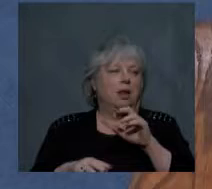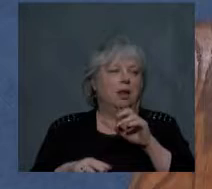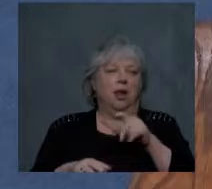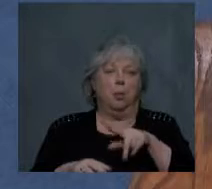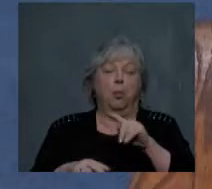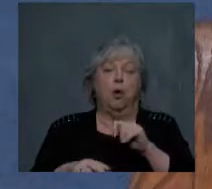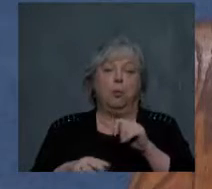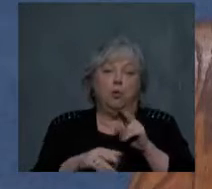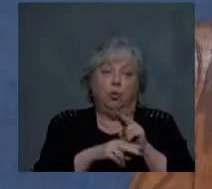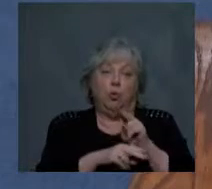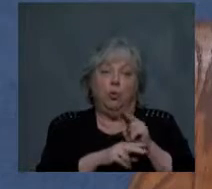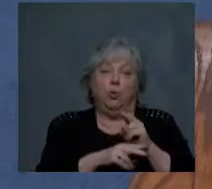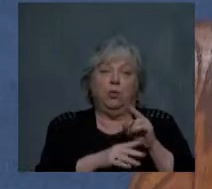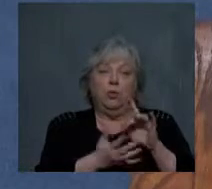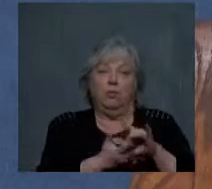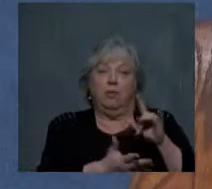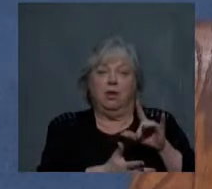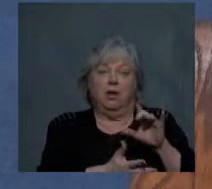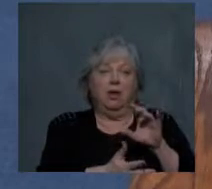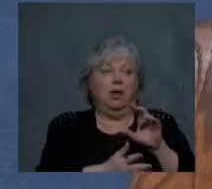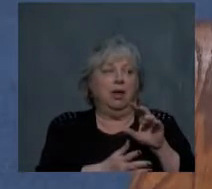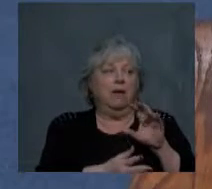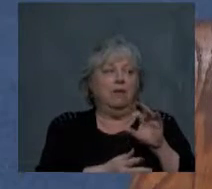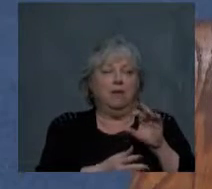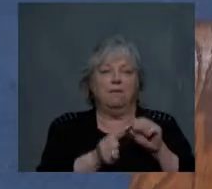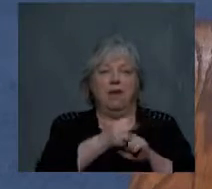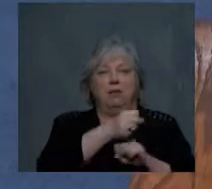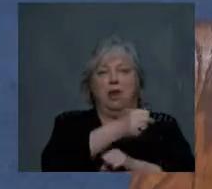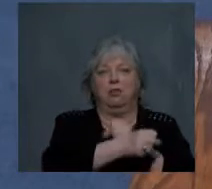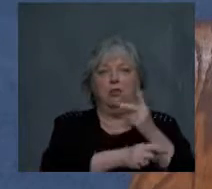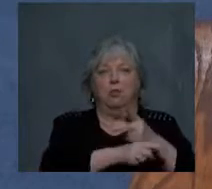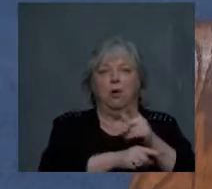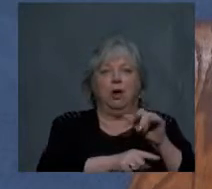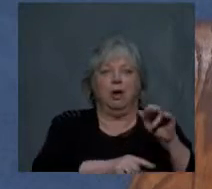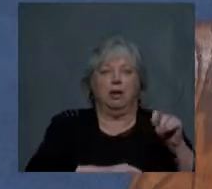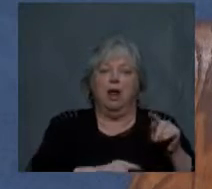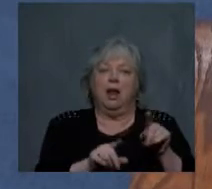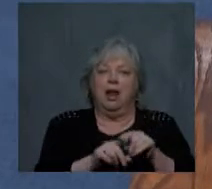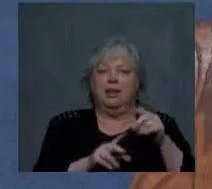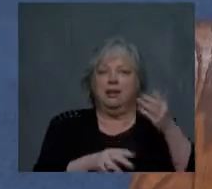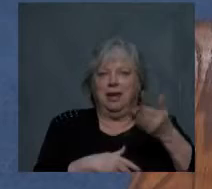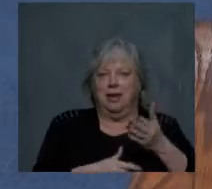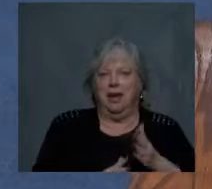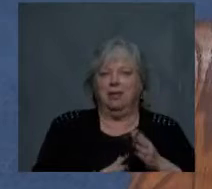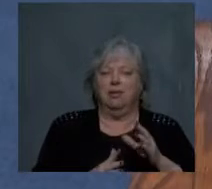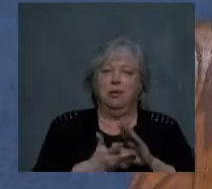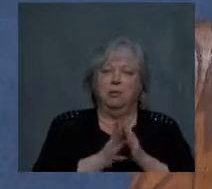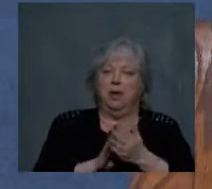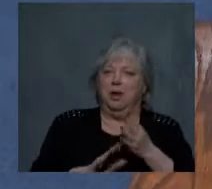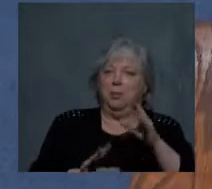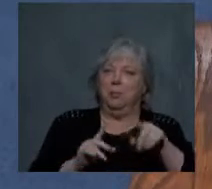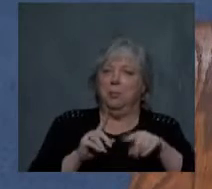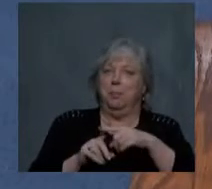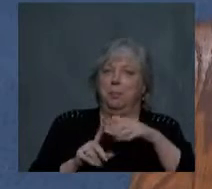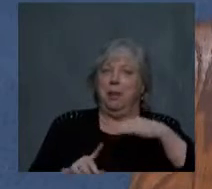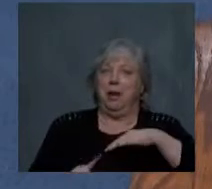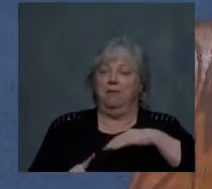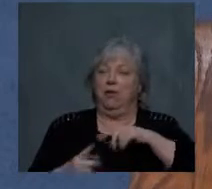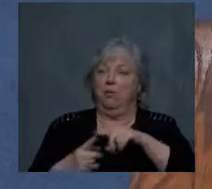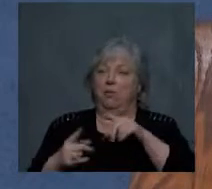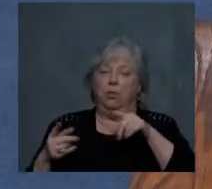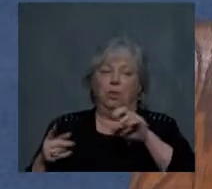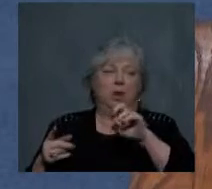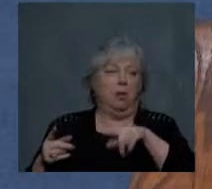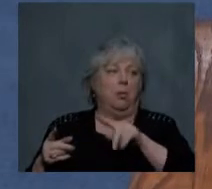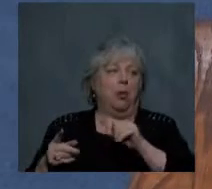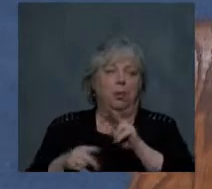hotel, the apartments use the foundation's parking lot with their guests. So it's become something of a benefit to the apartment users. There's